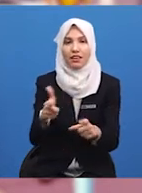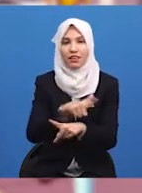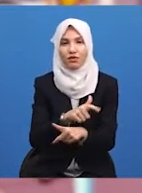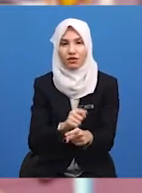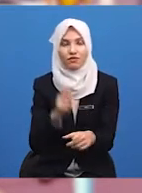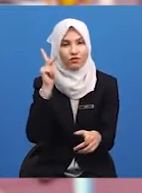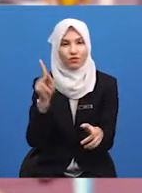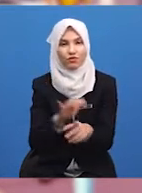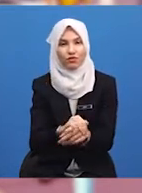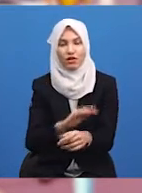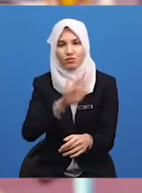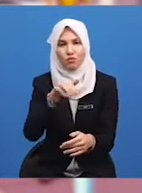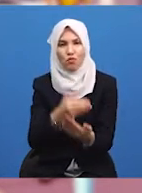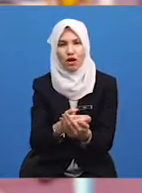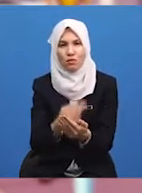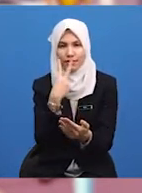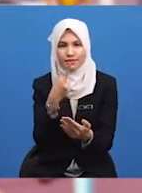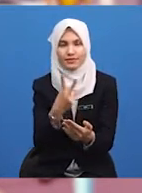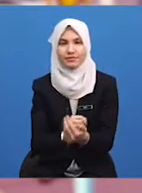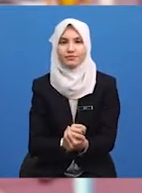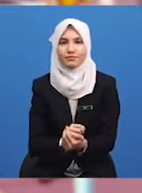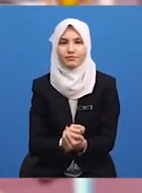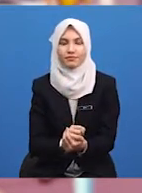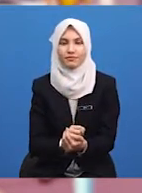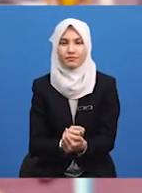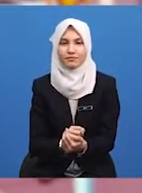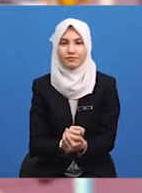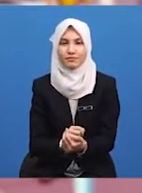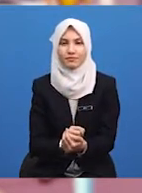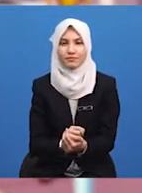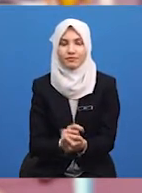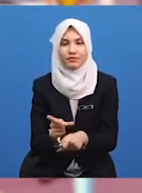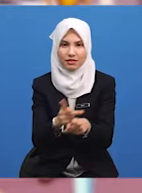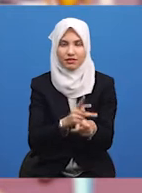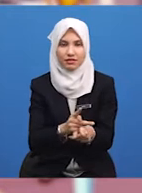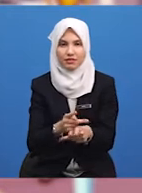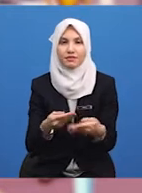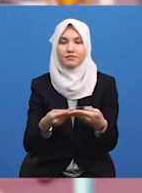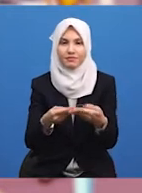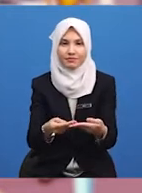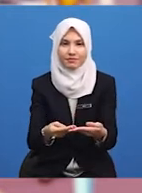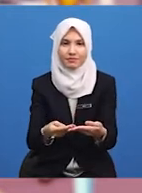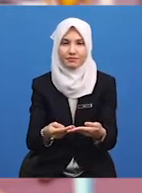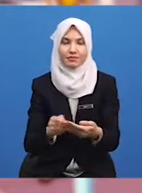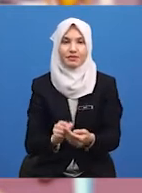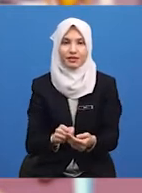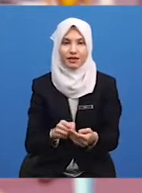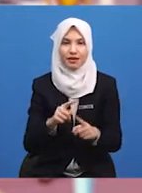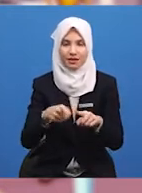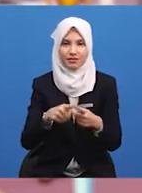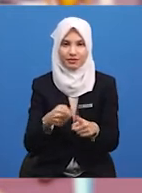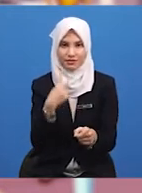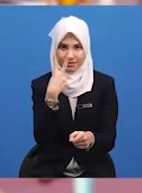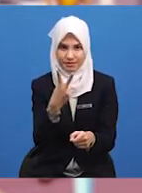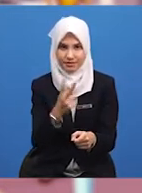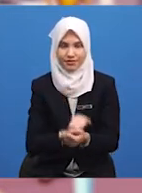to change them so only your friends can see them. You don't want everyone to see everything, do you?